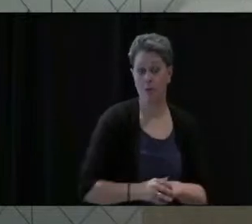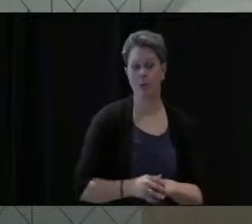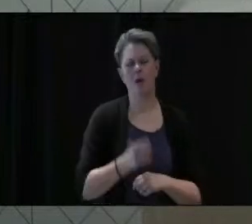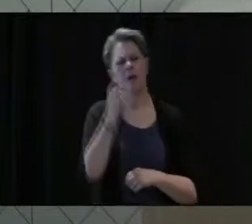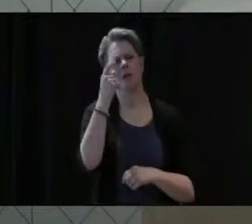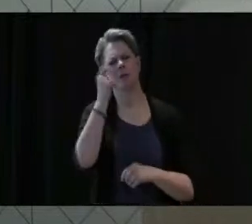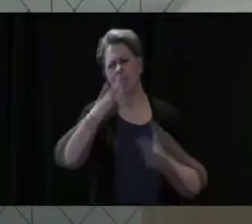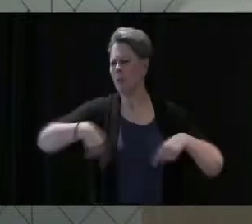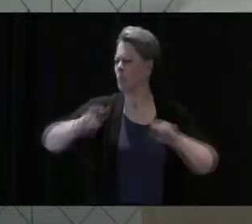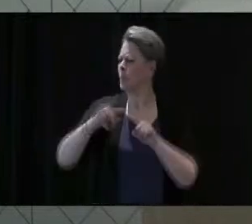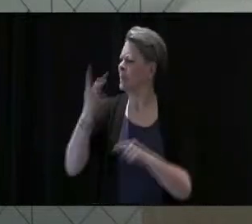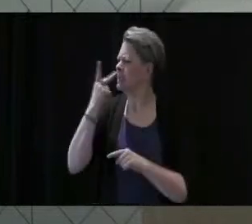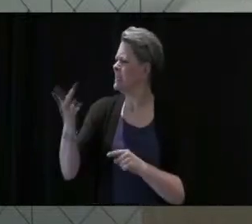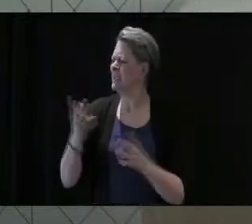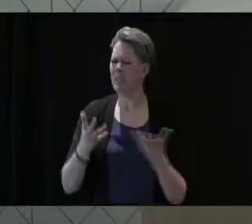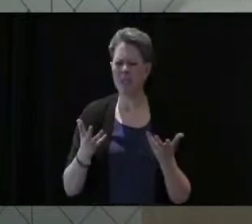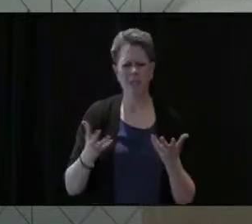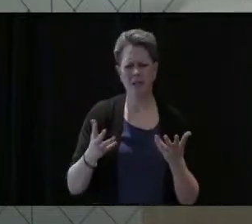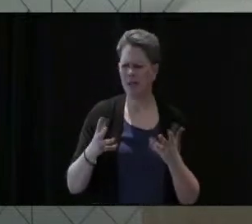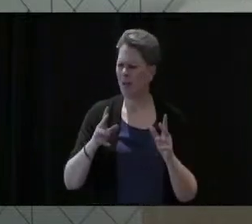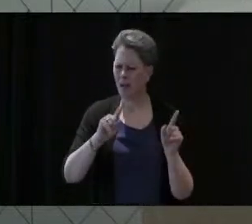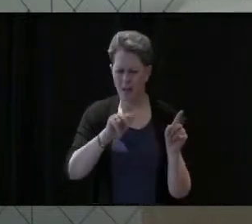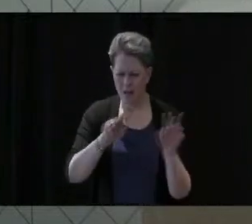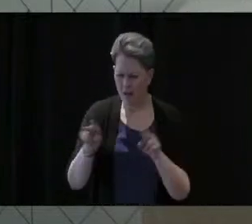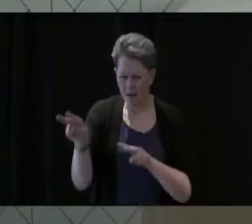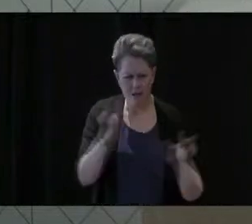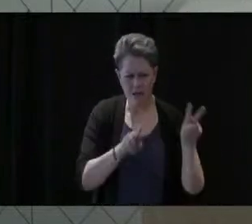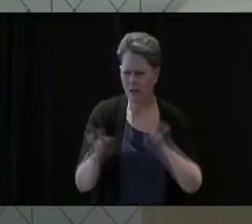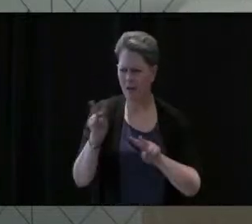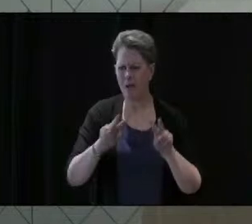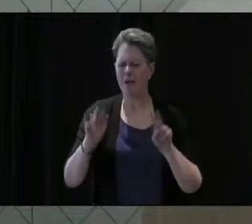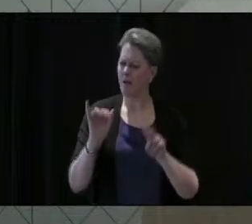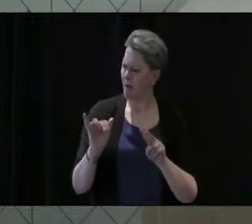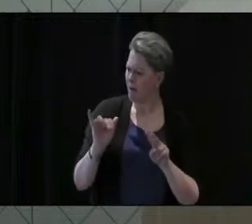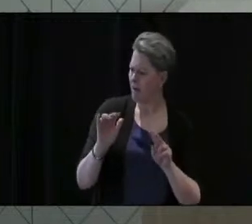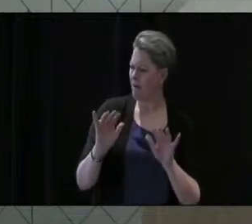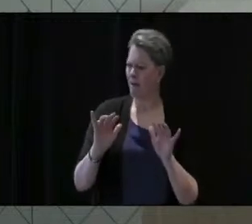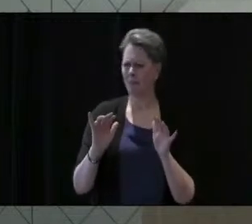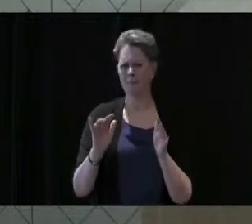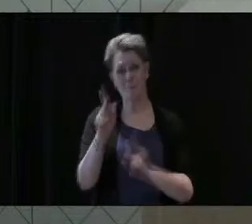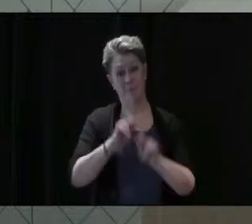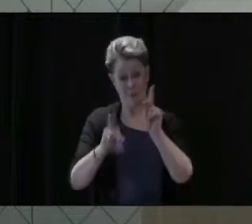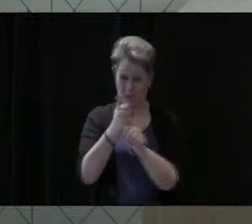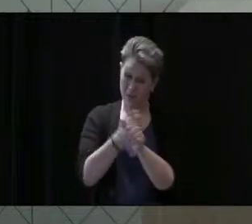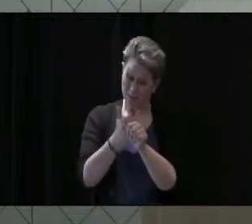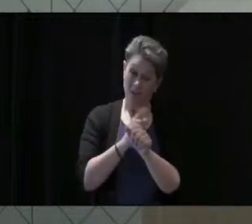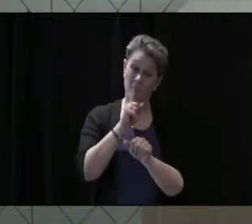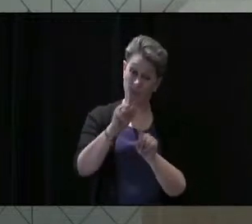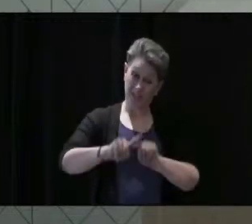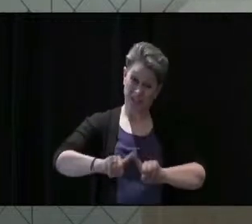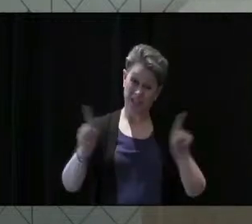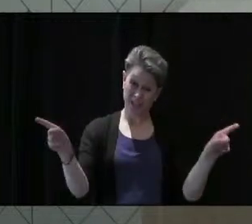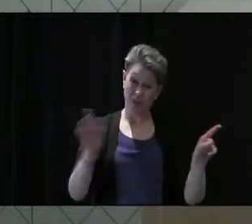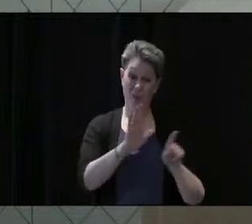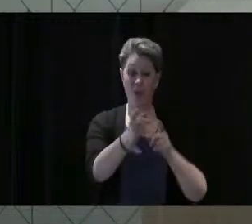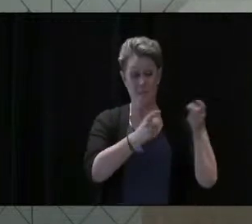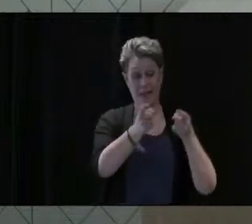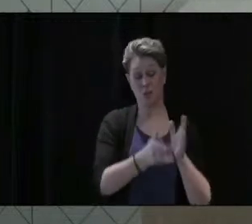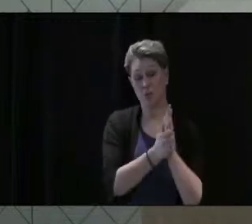to see how indifferent people are to ordinary managerial